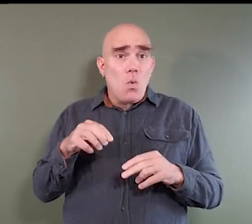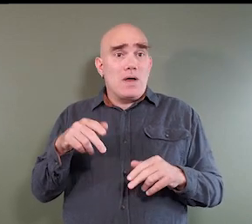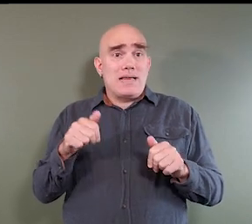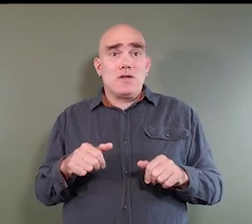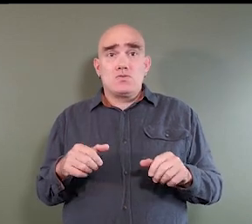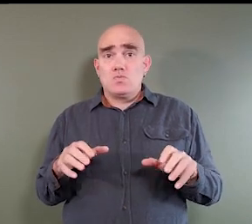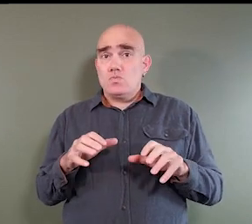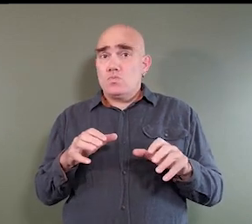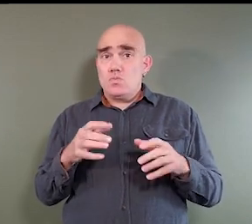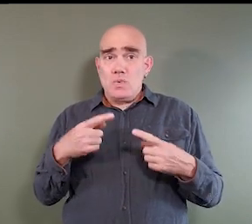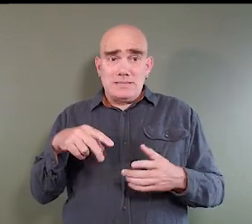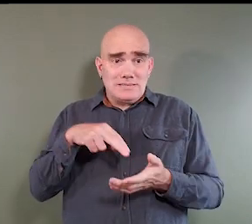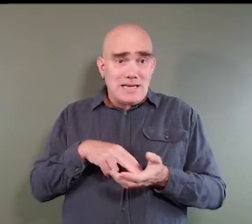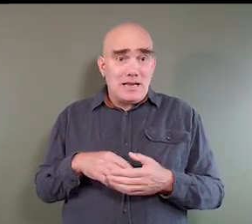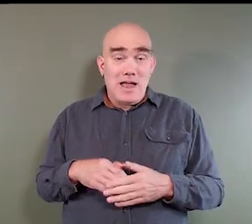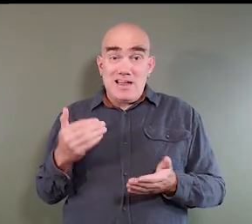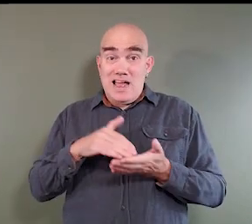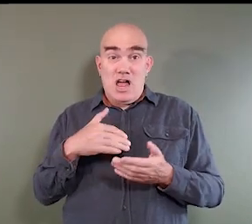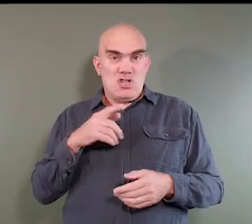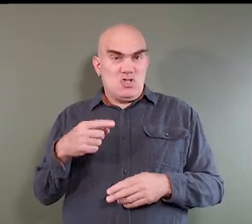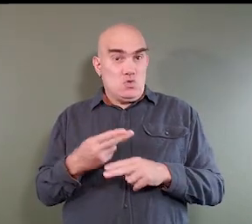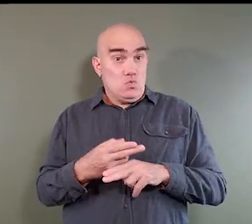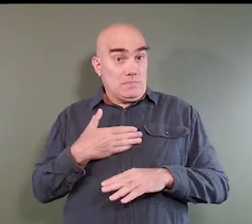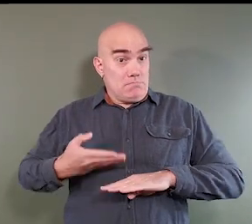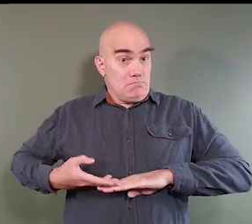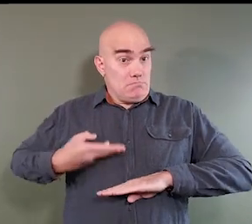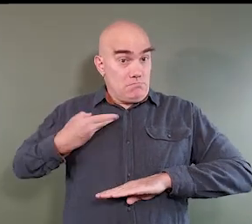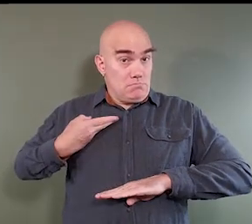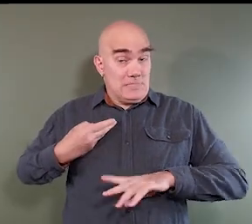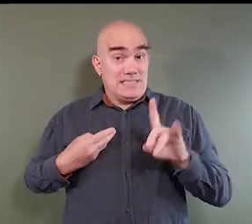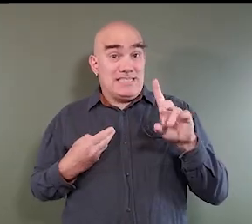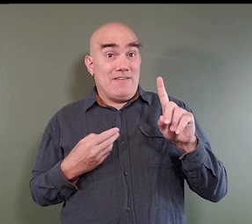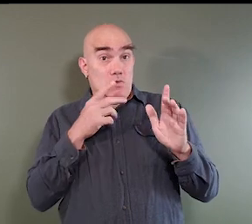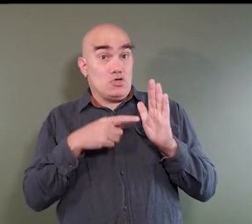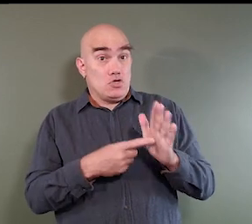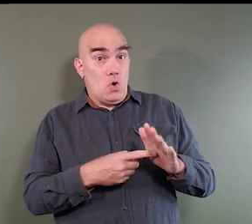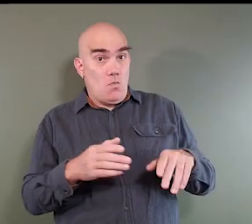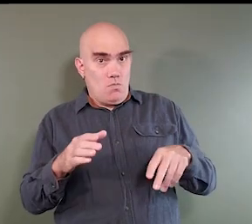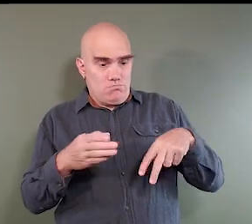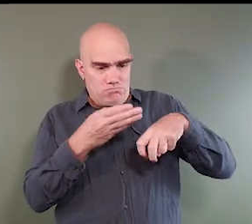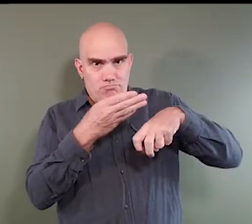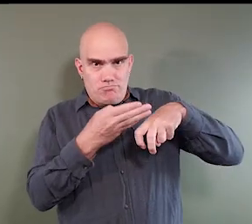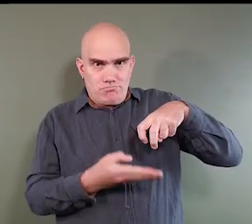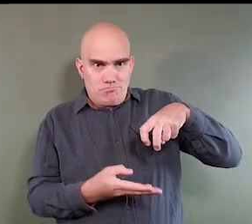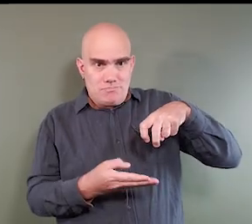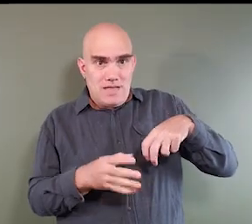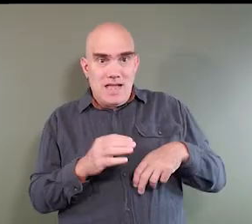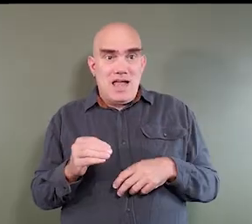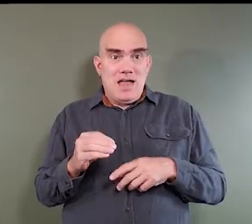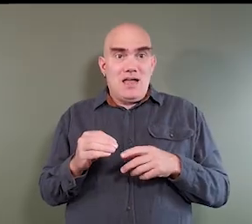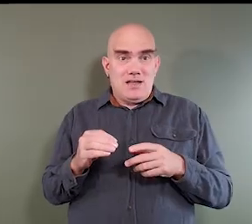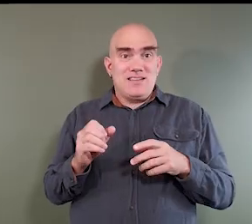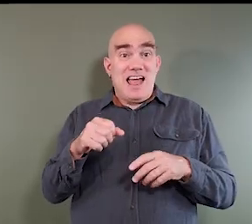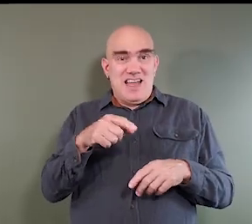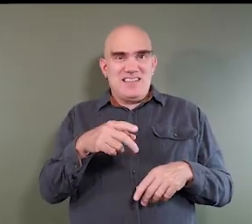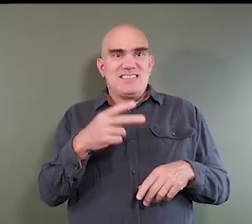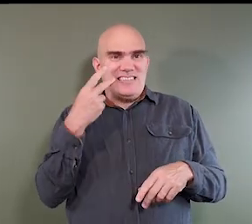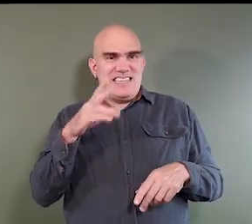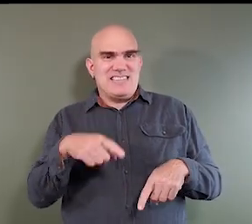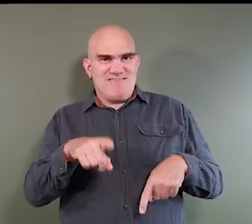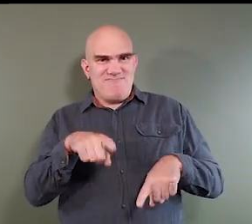standing. Again, I'm just gonna be using my upper body. David's gonna be using his lower body, kicking his legs up like in a